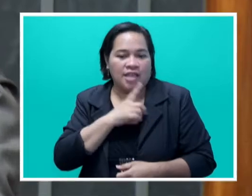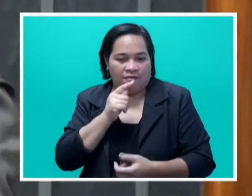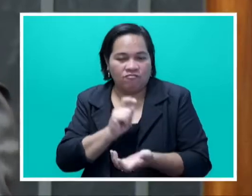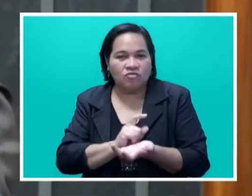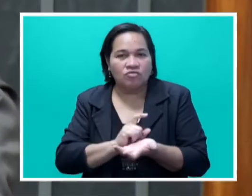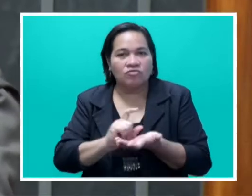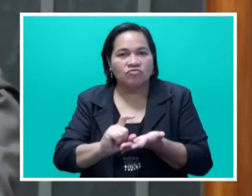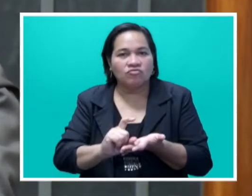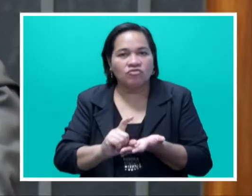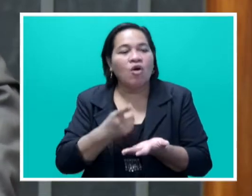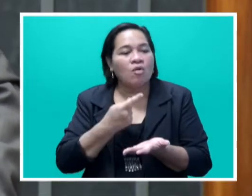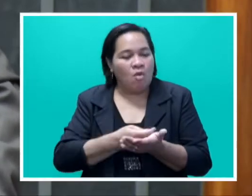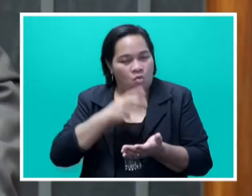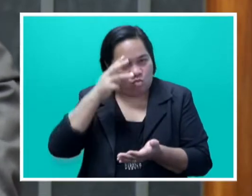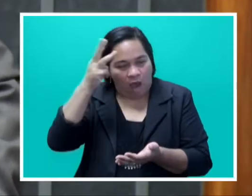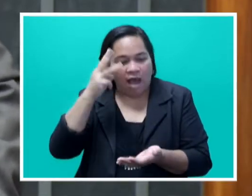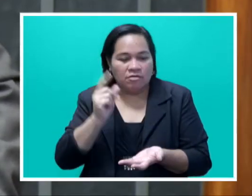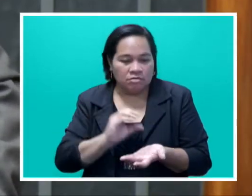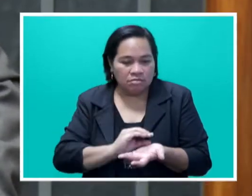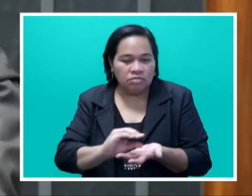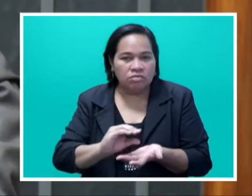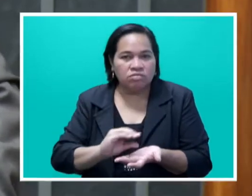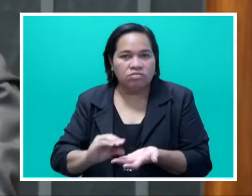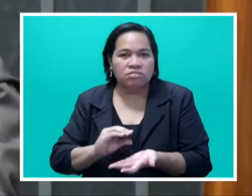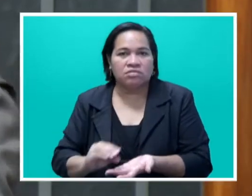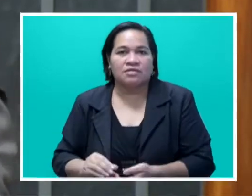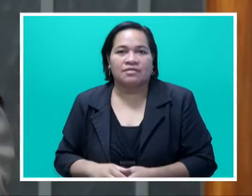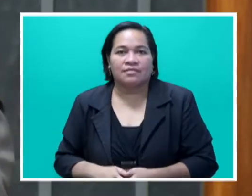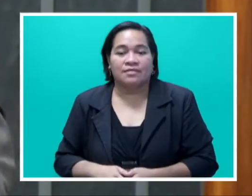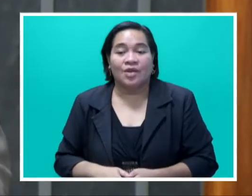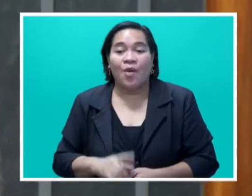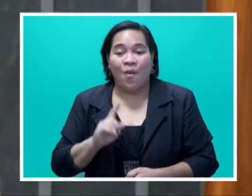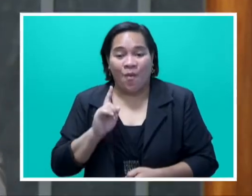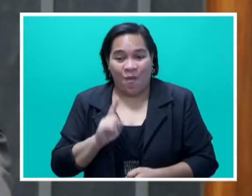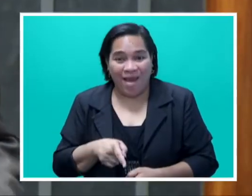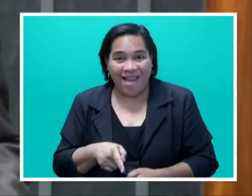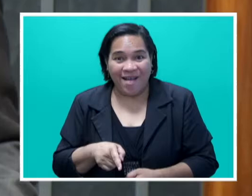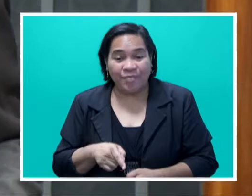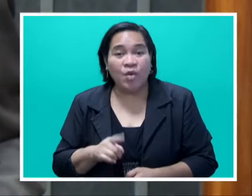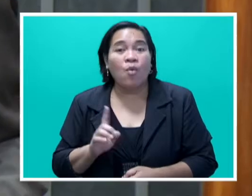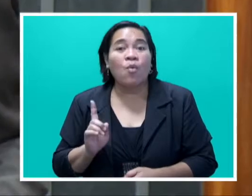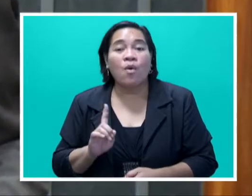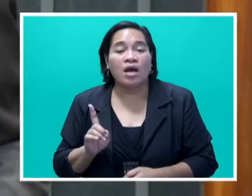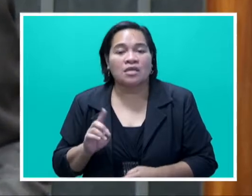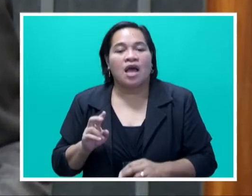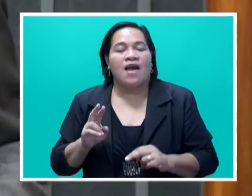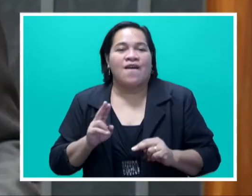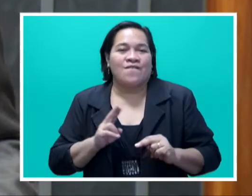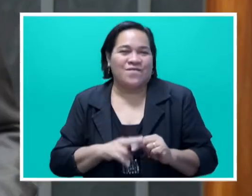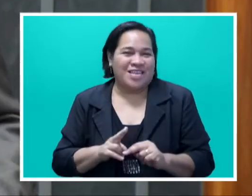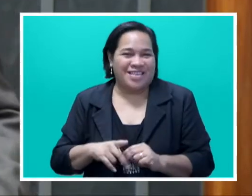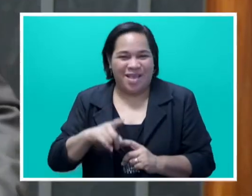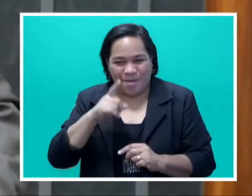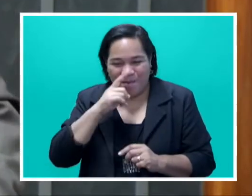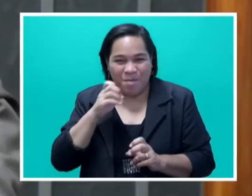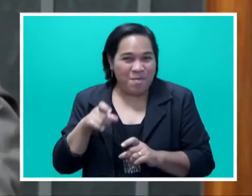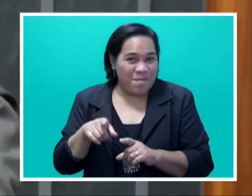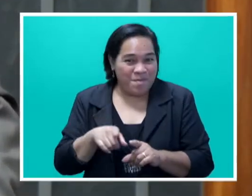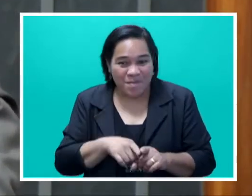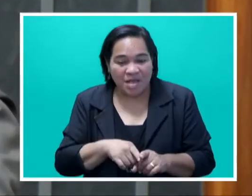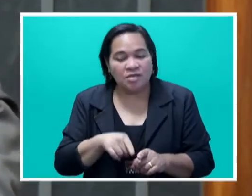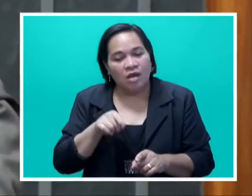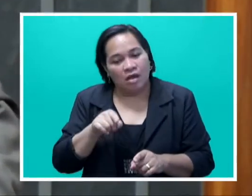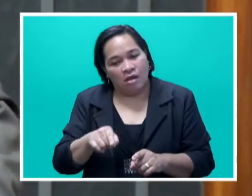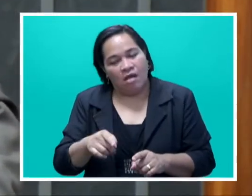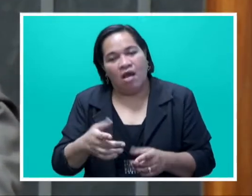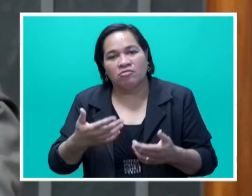democratic nation. And the payback from that is that Fijians have been provided for in various ways